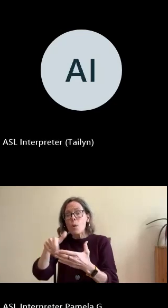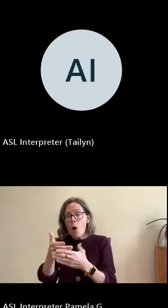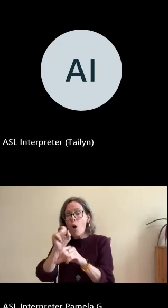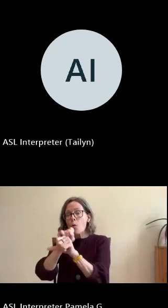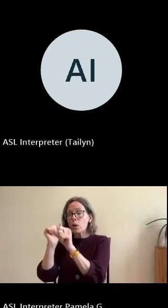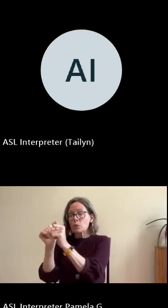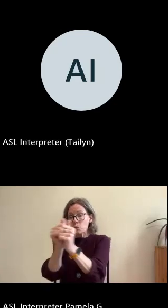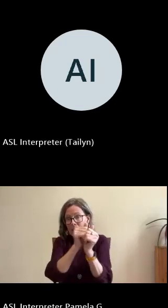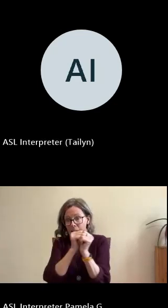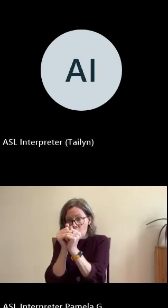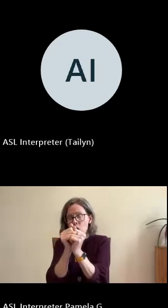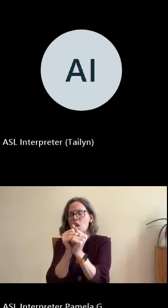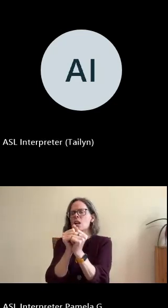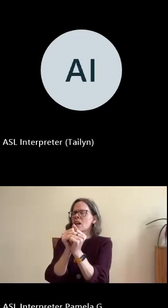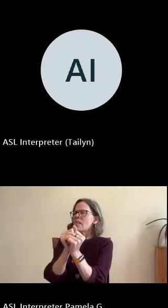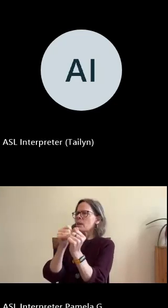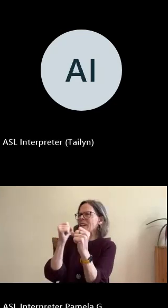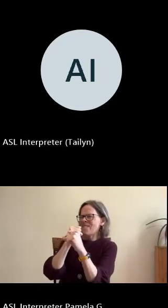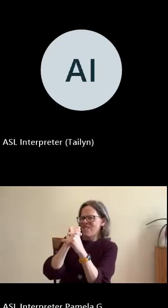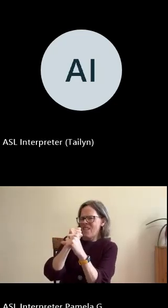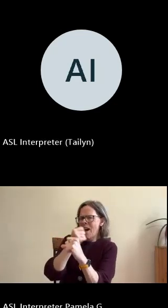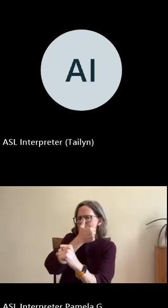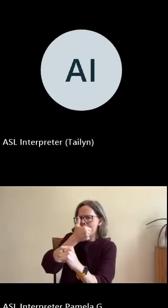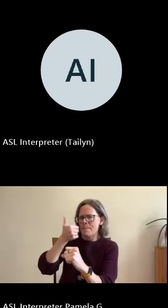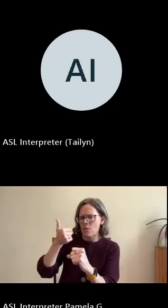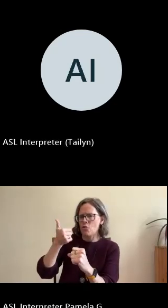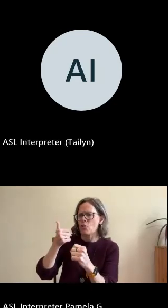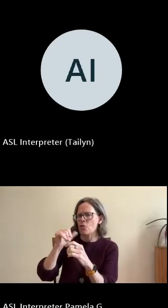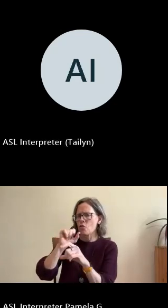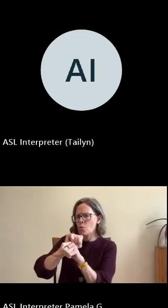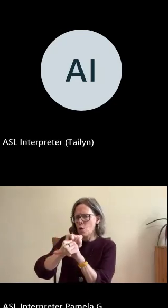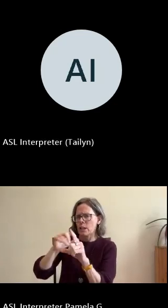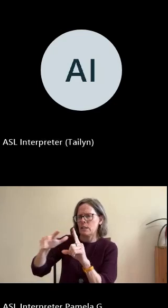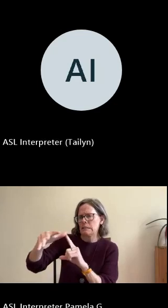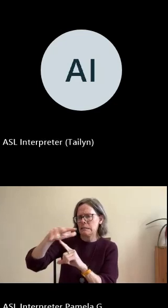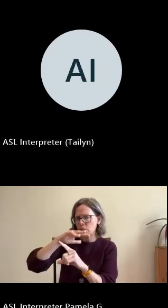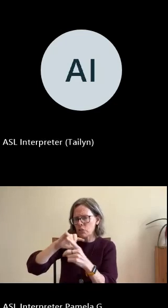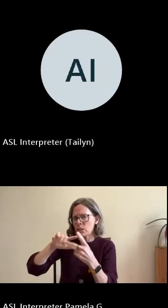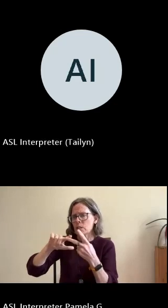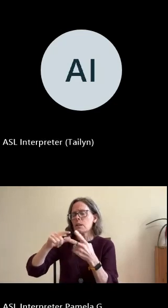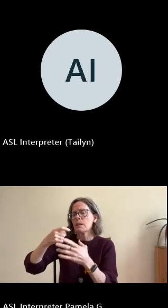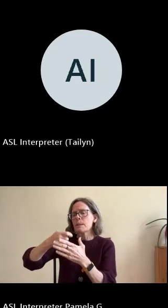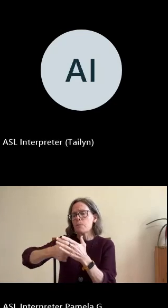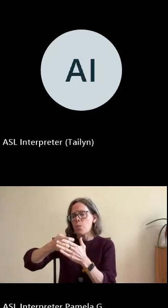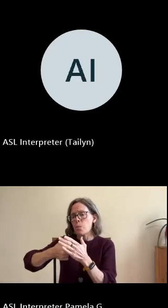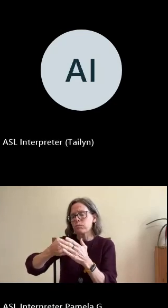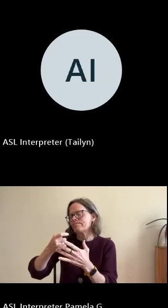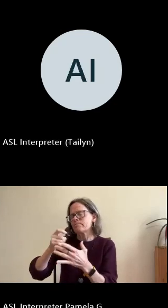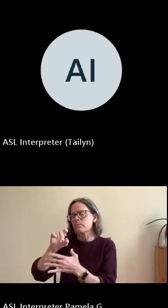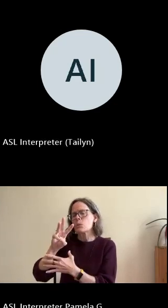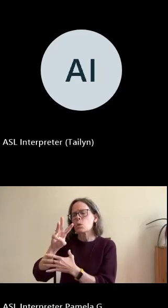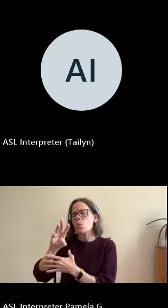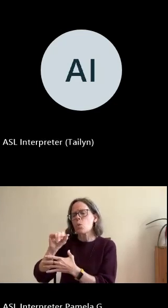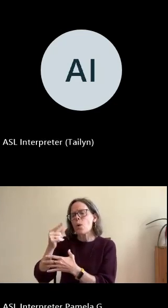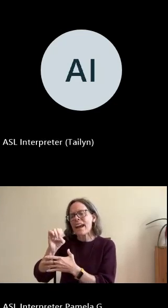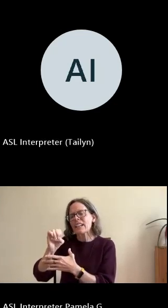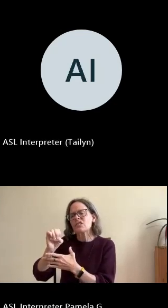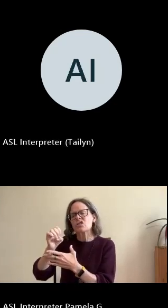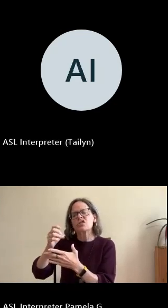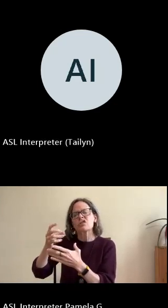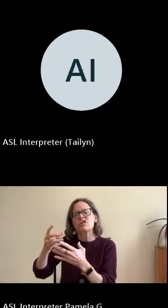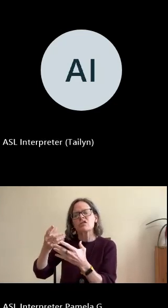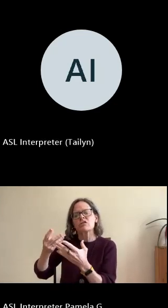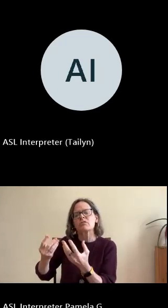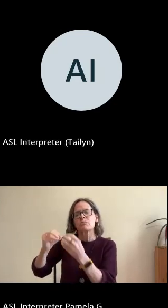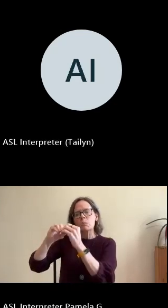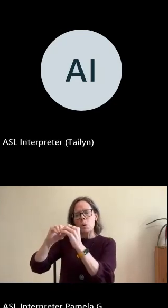better working conditions, wage increases, and more. There's a pride that comes with being a MAPE